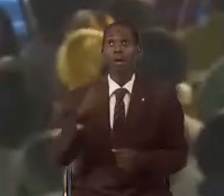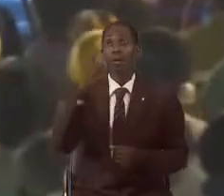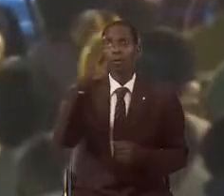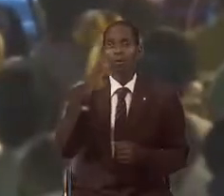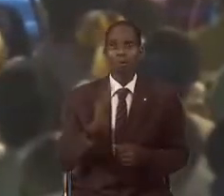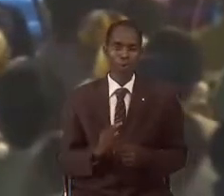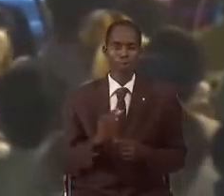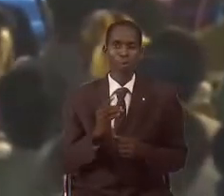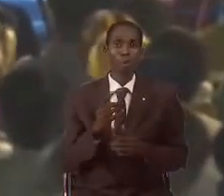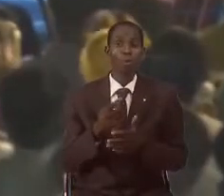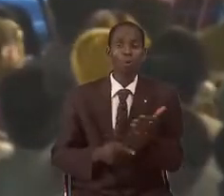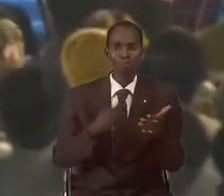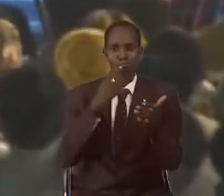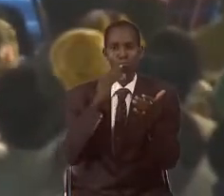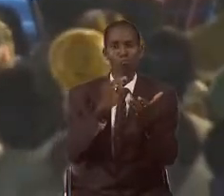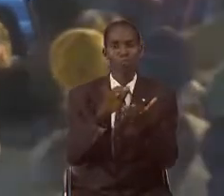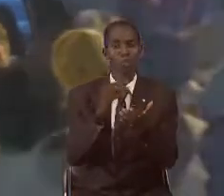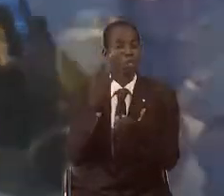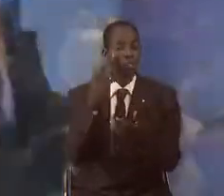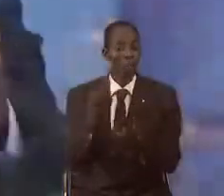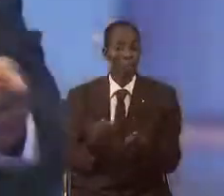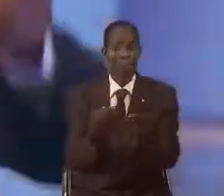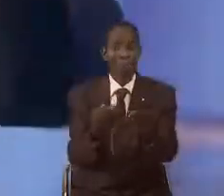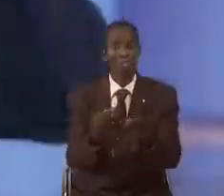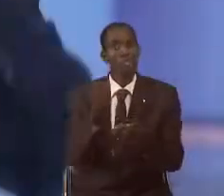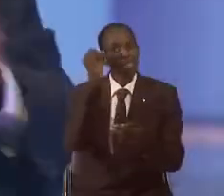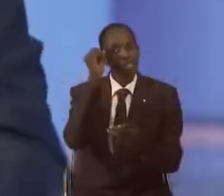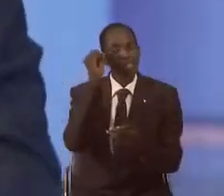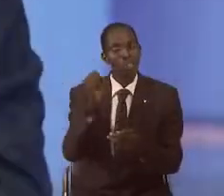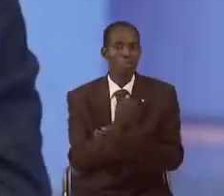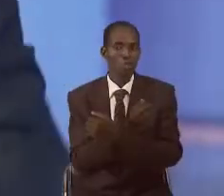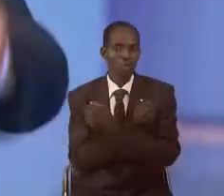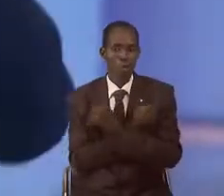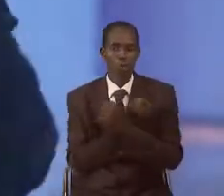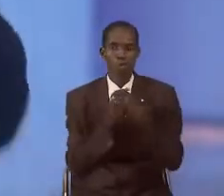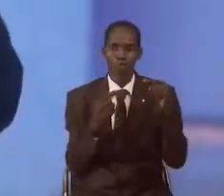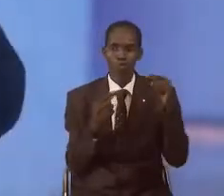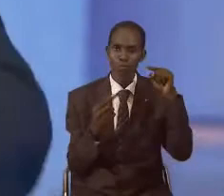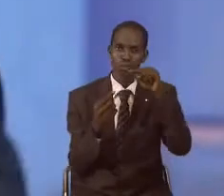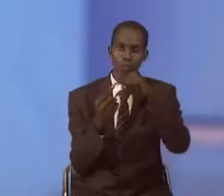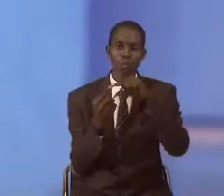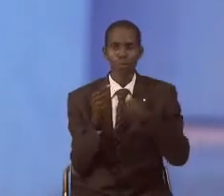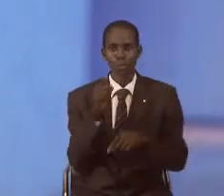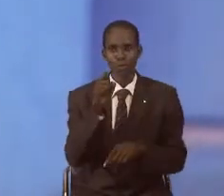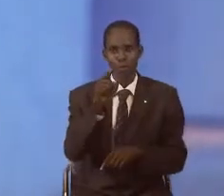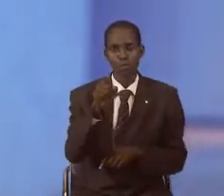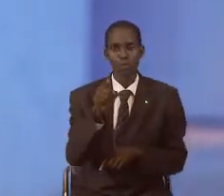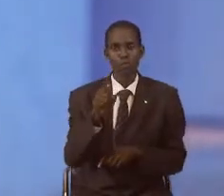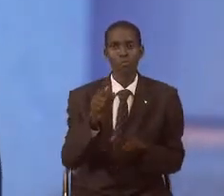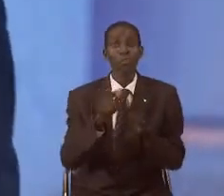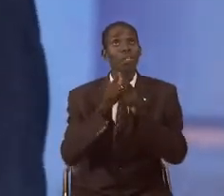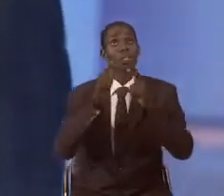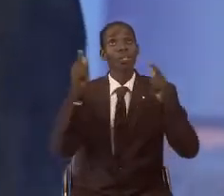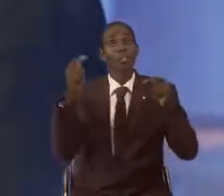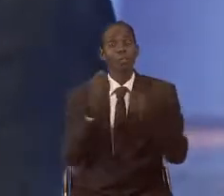the heart of love. And God commended his love toward